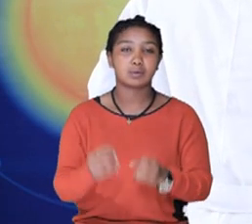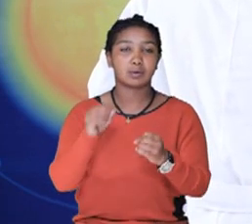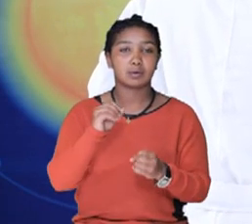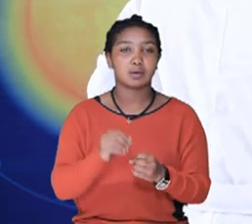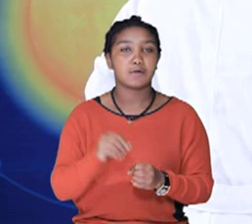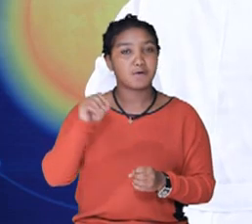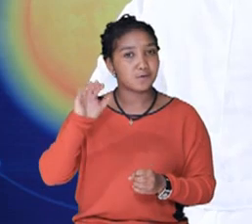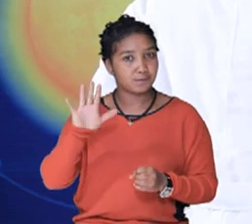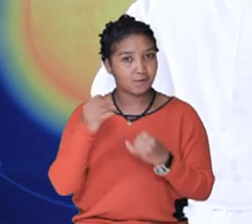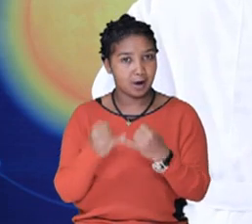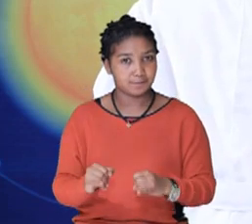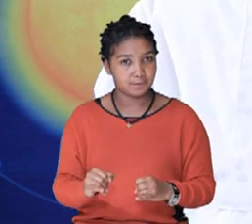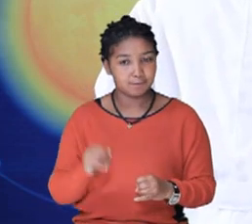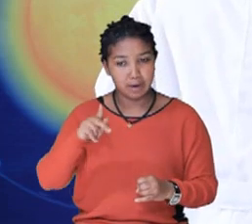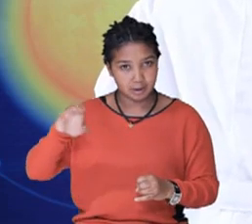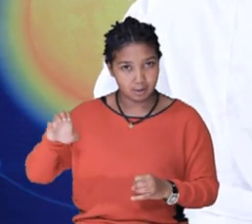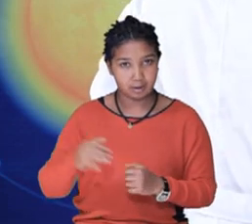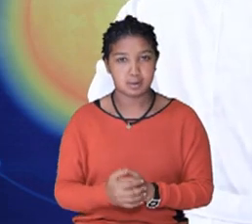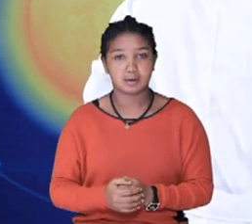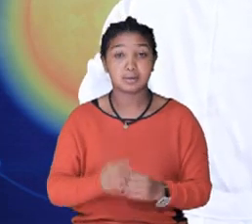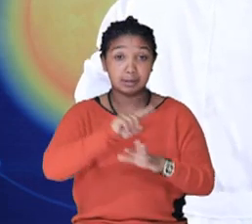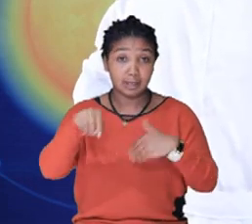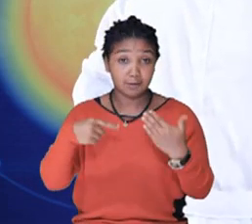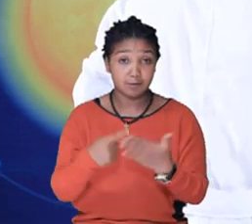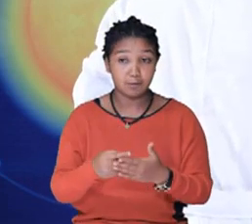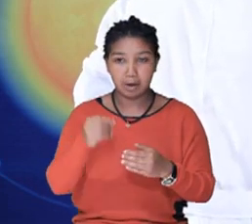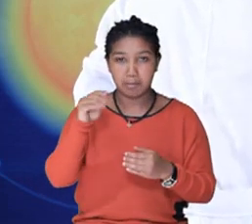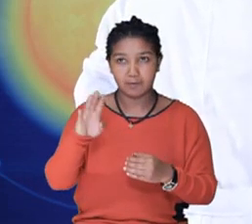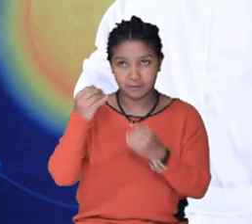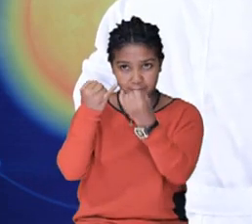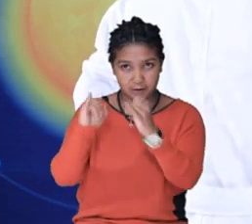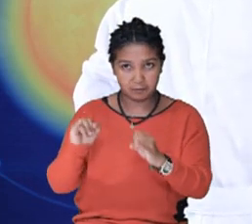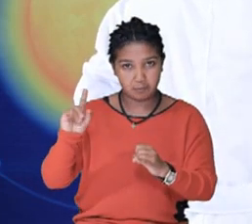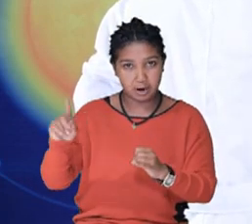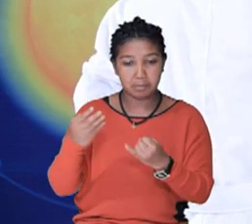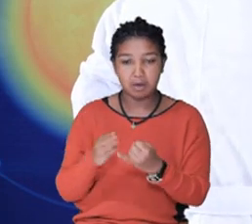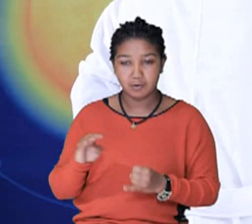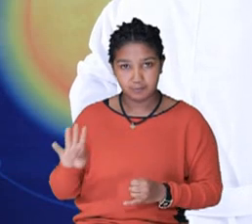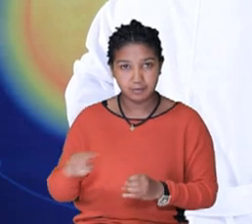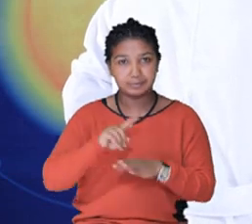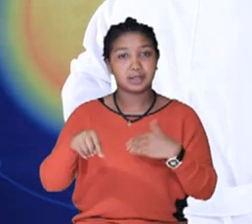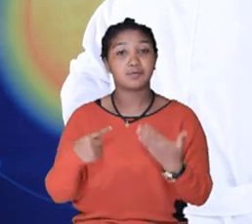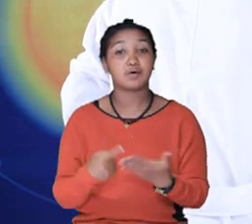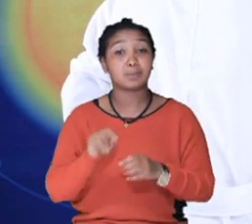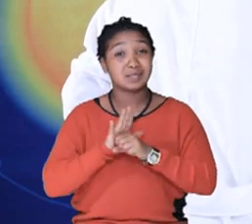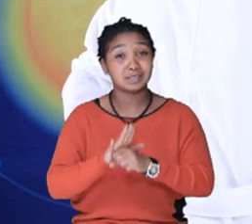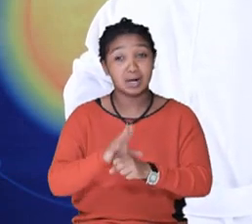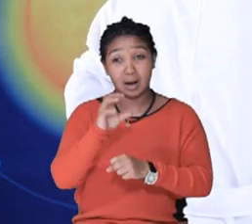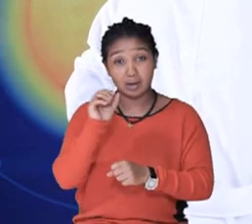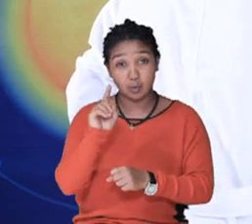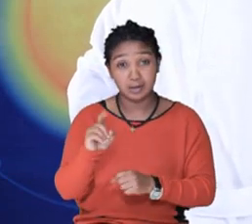over 5 Pascal. Therefore, by 5, 1, by 5, 4, so pressure